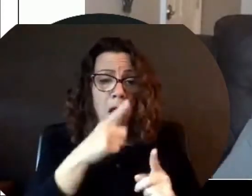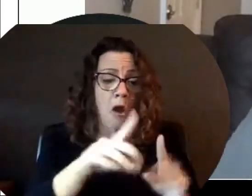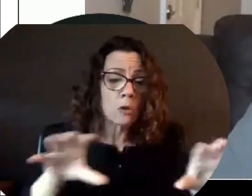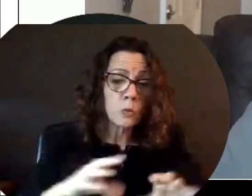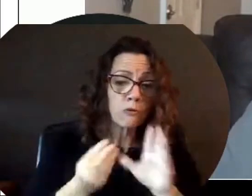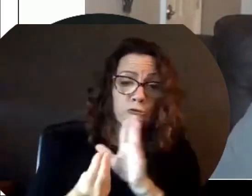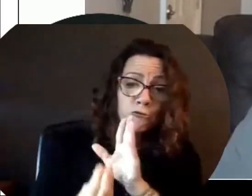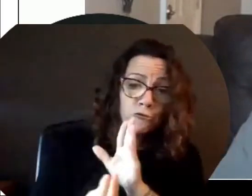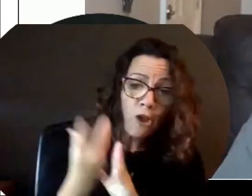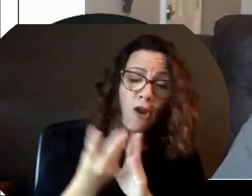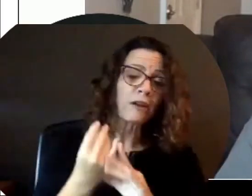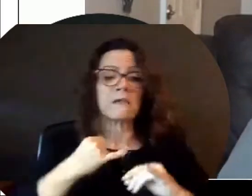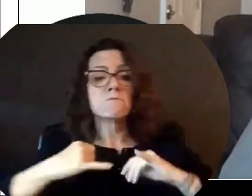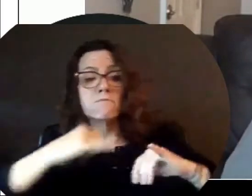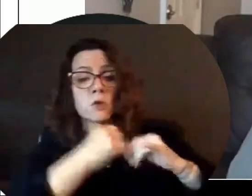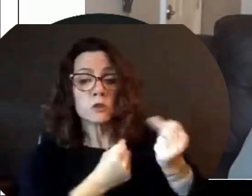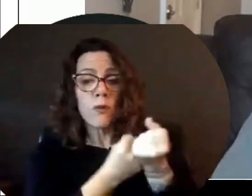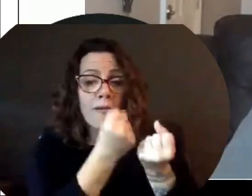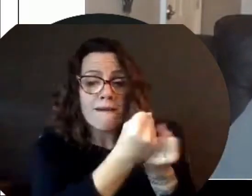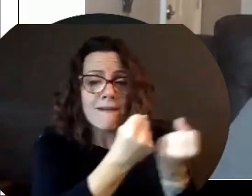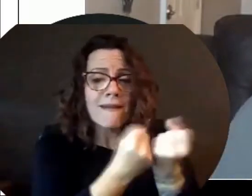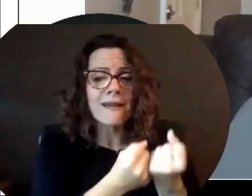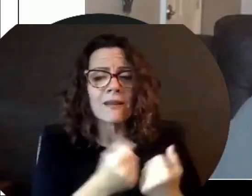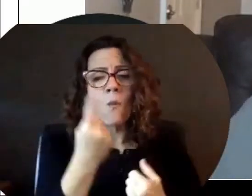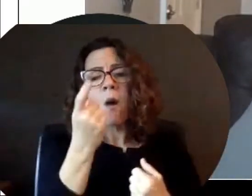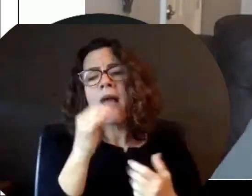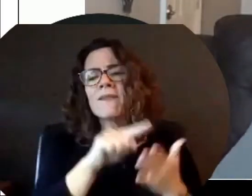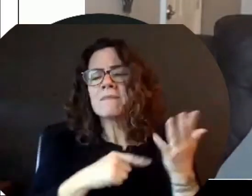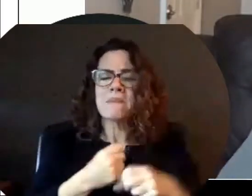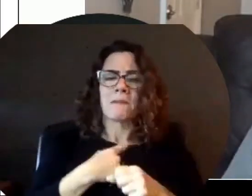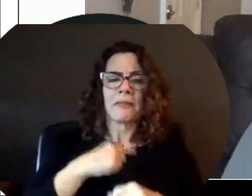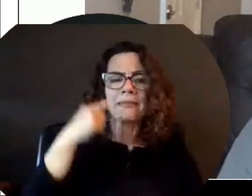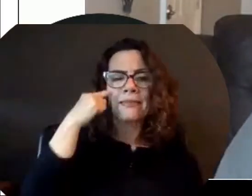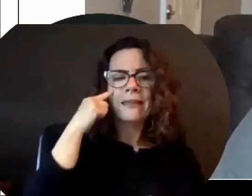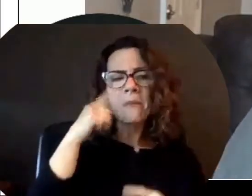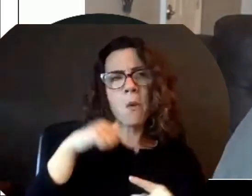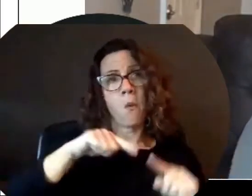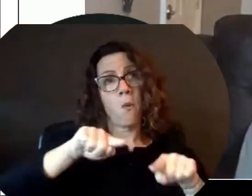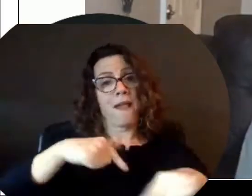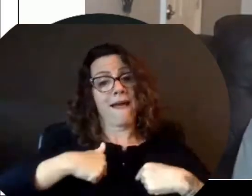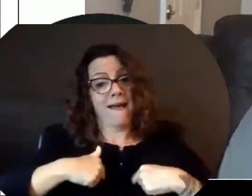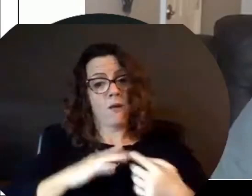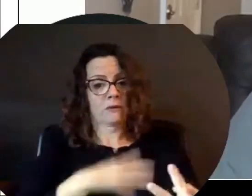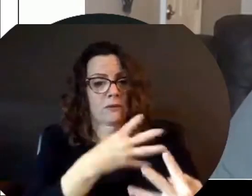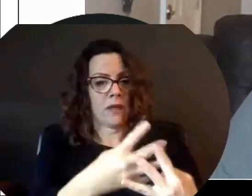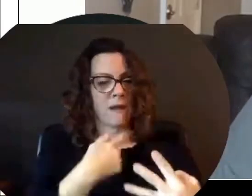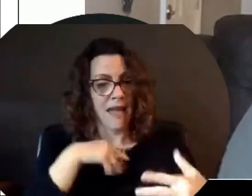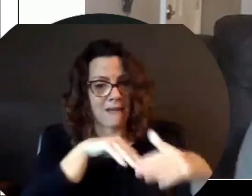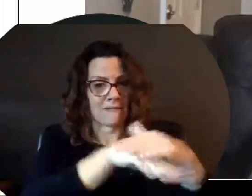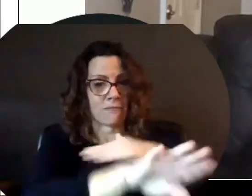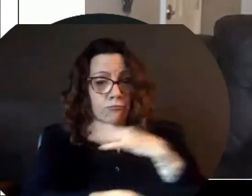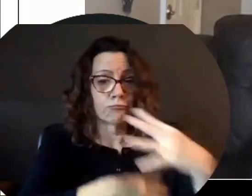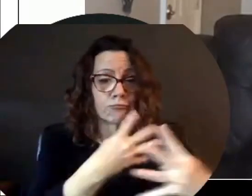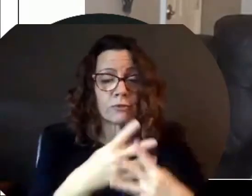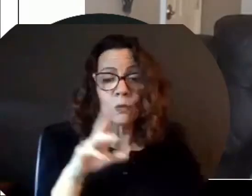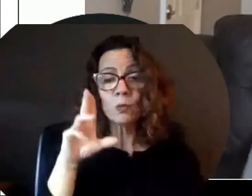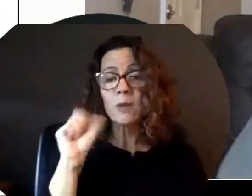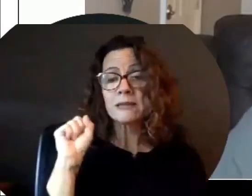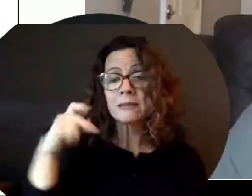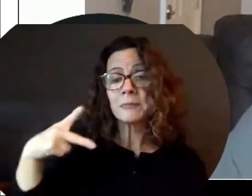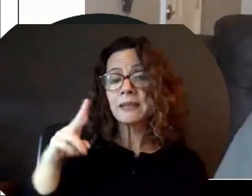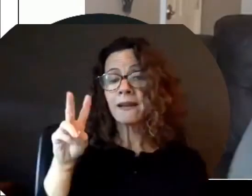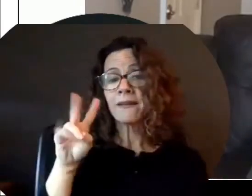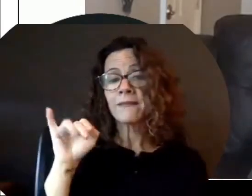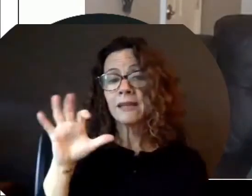we have things called cars. A car is like the group you belong to within inside the prison, right? So the black car would come and bring you